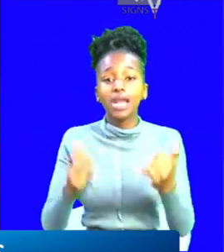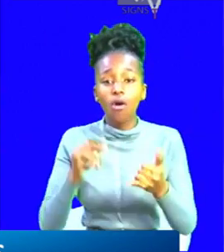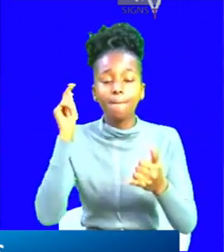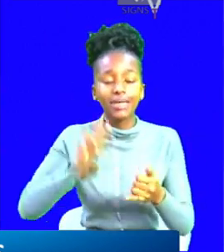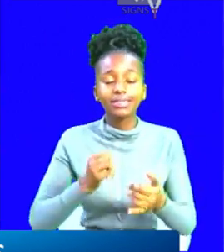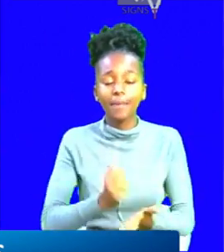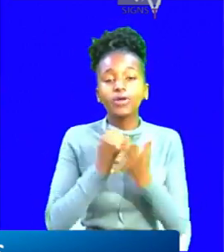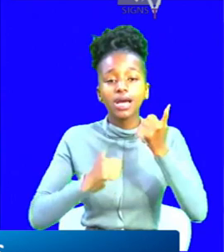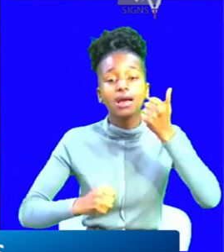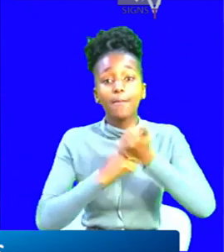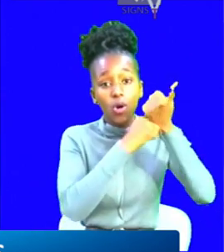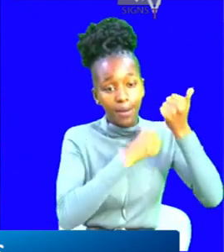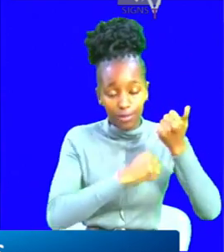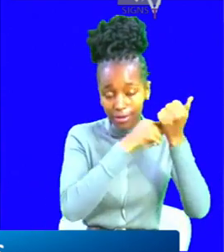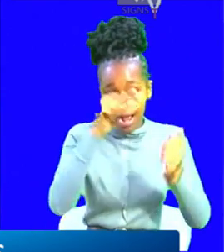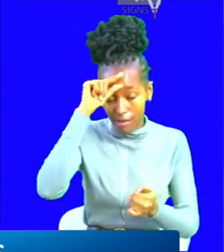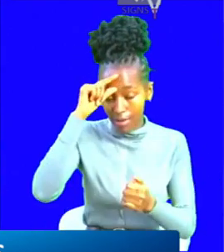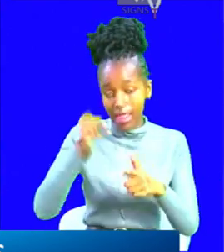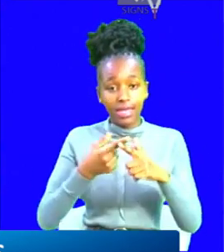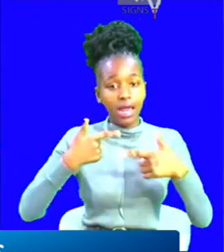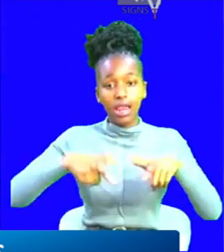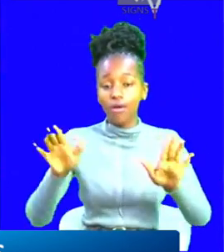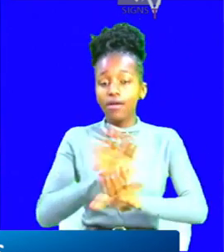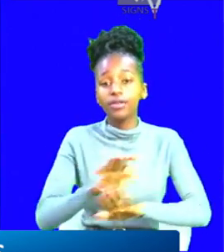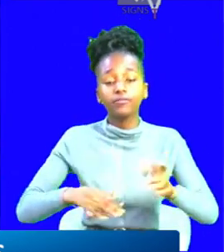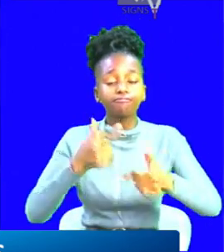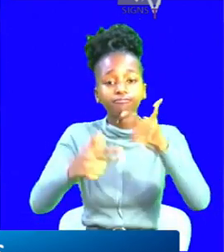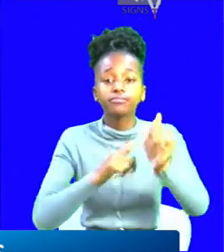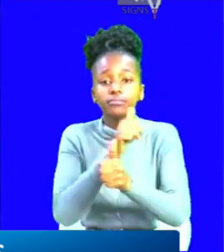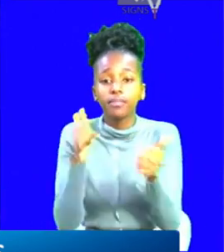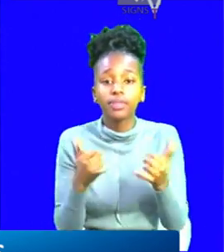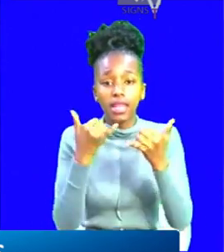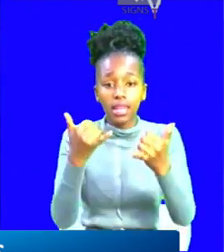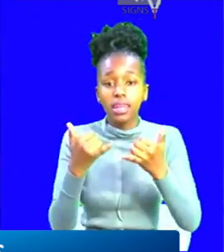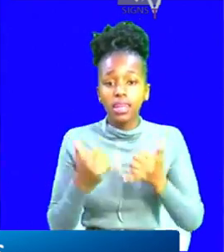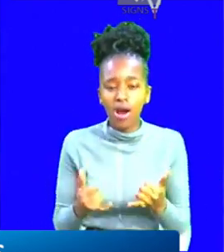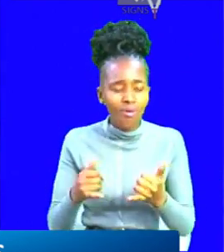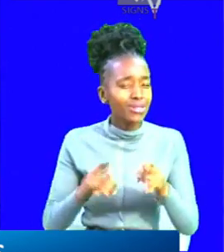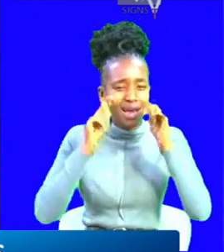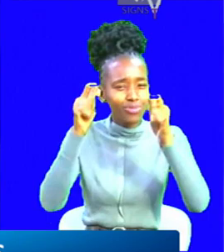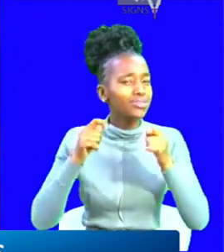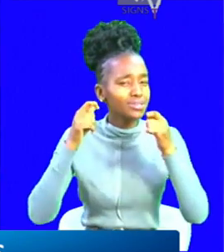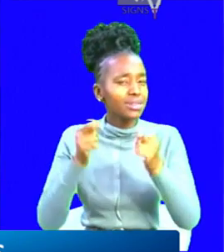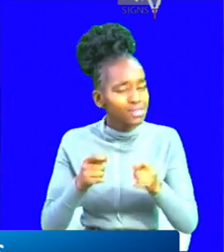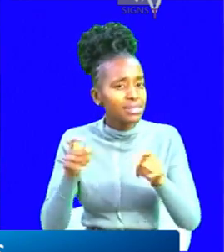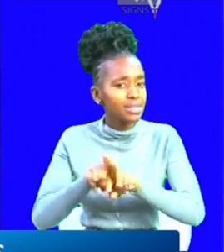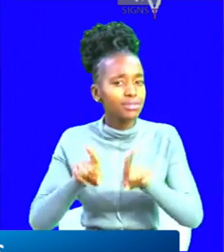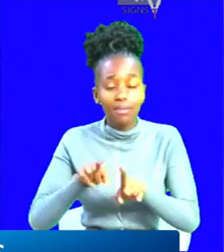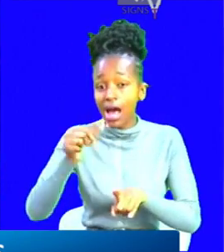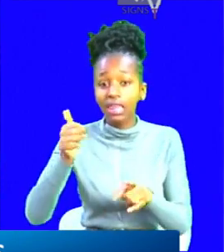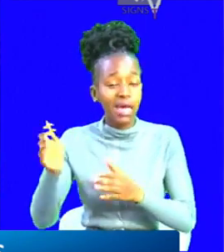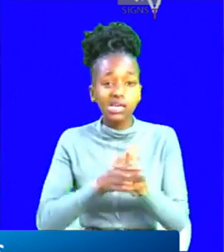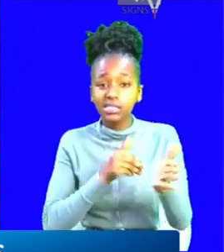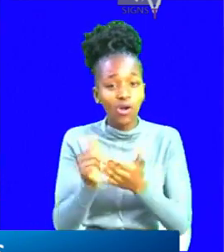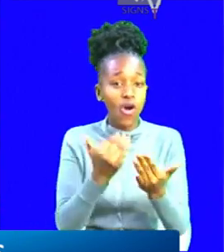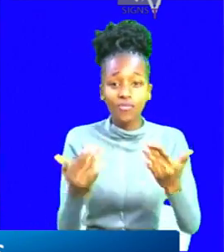is no single nation that was built by people demonstrating, picketing and acts of hooliganism in the